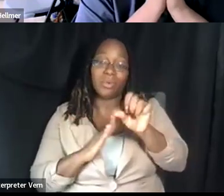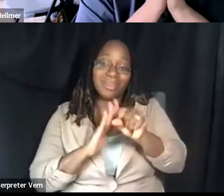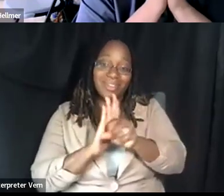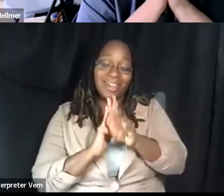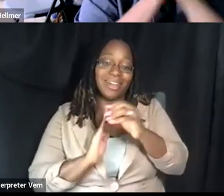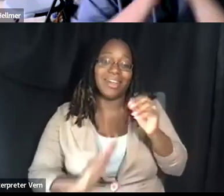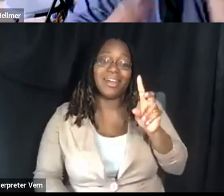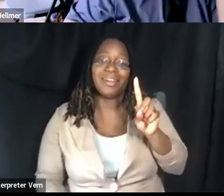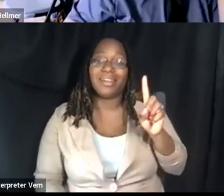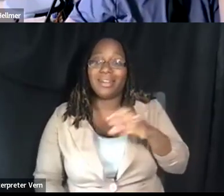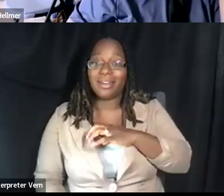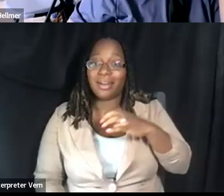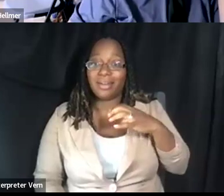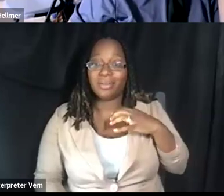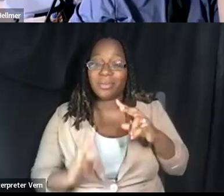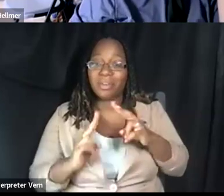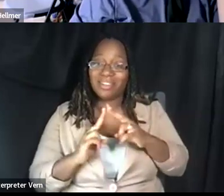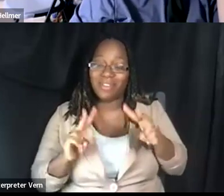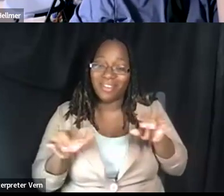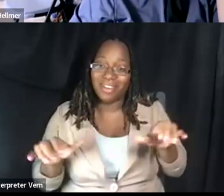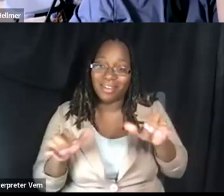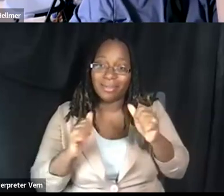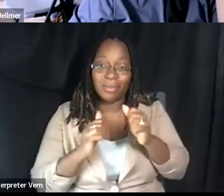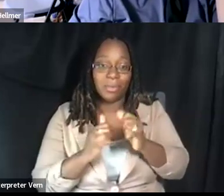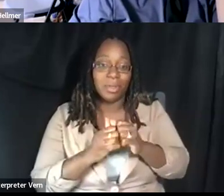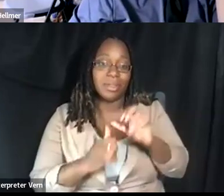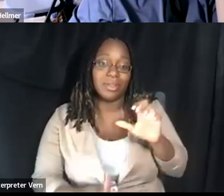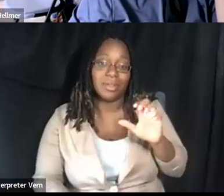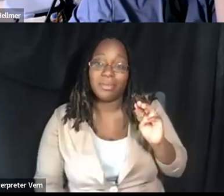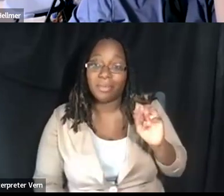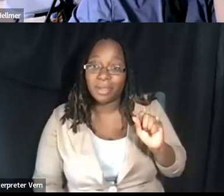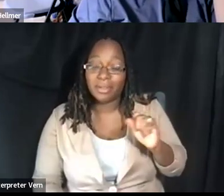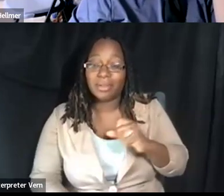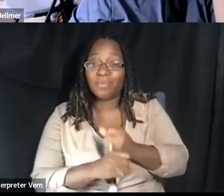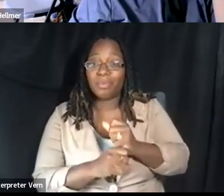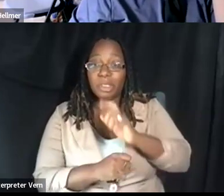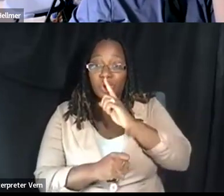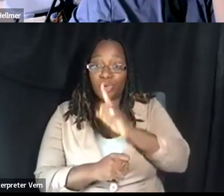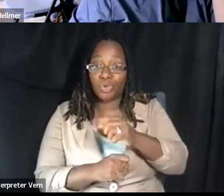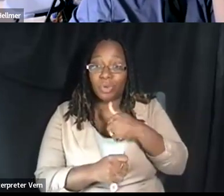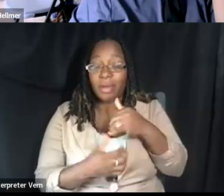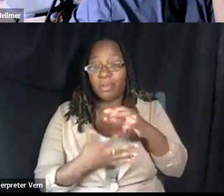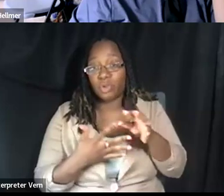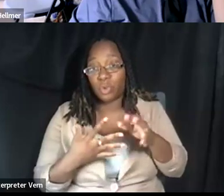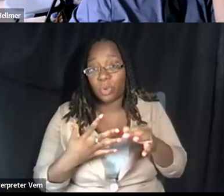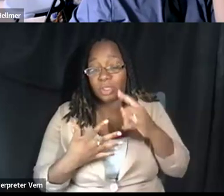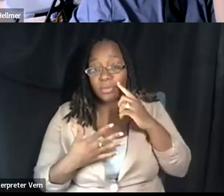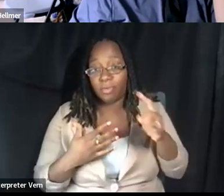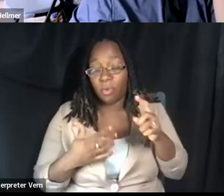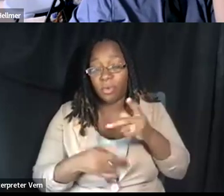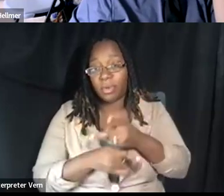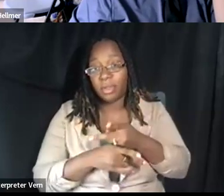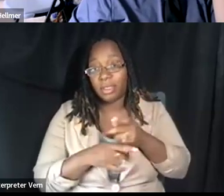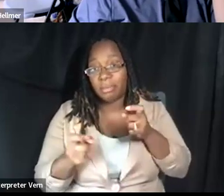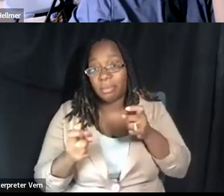very active in conversations with CMS about making sure at least you have choice of case management and that that's